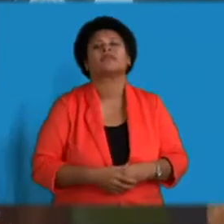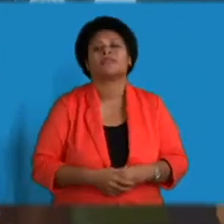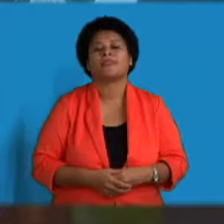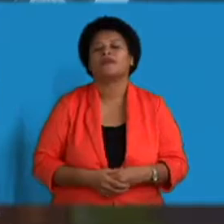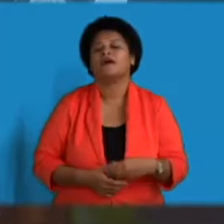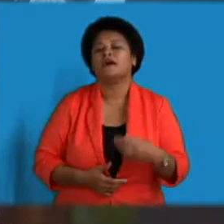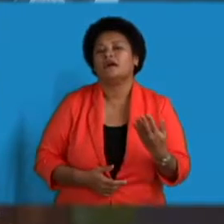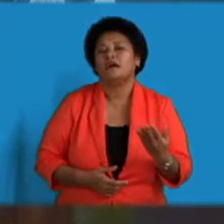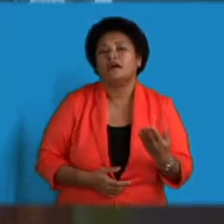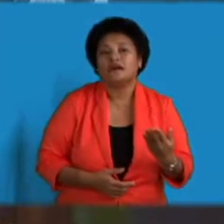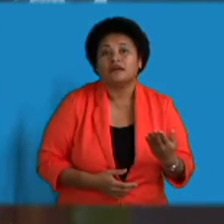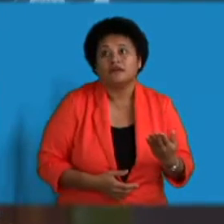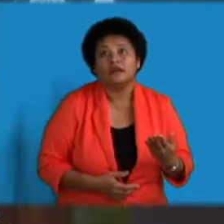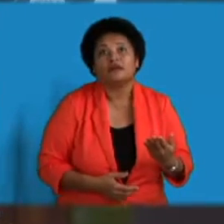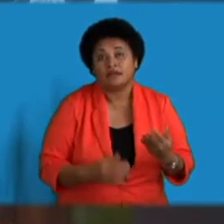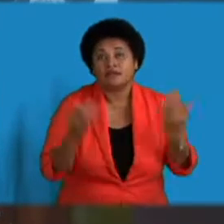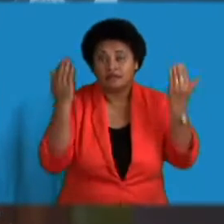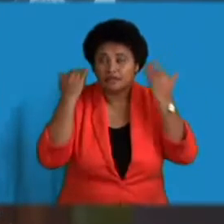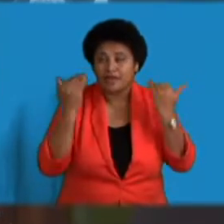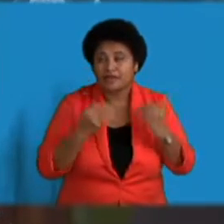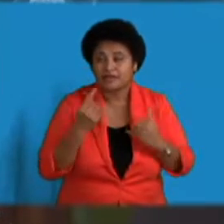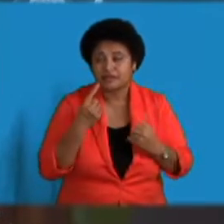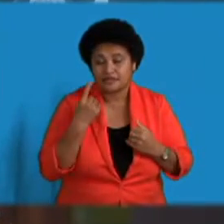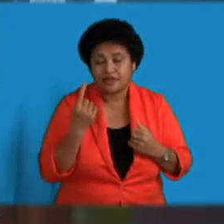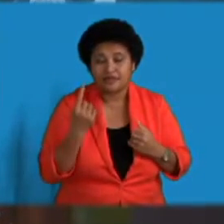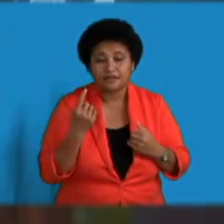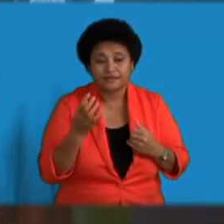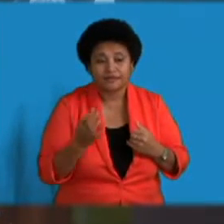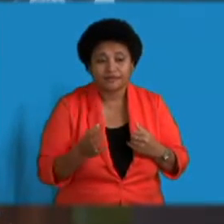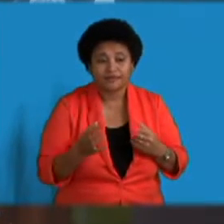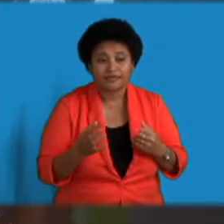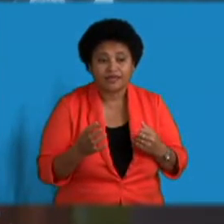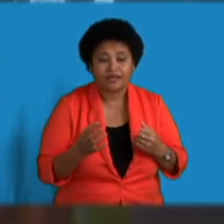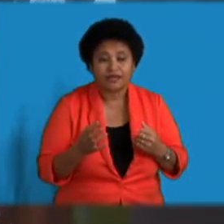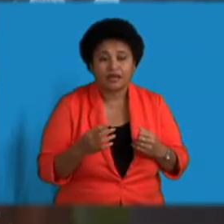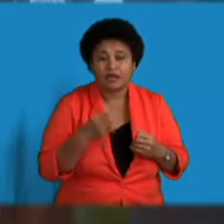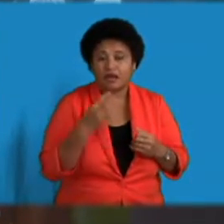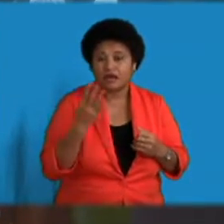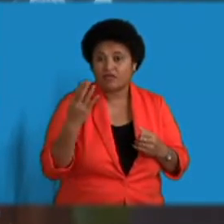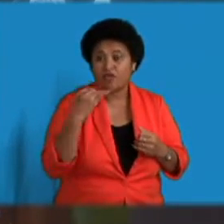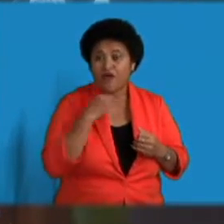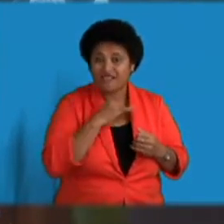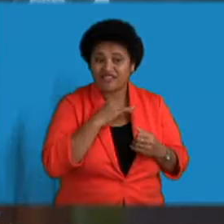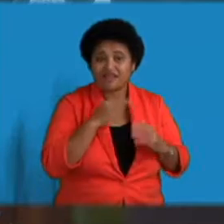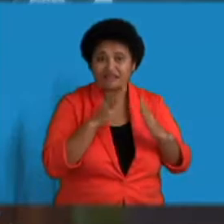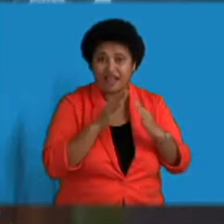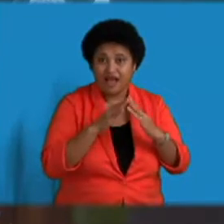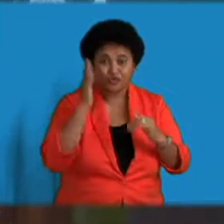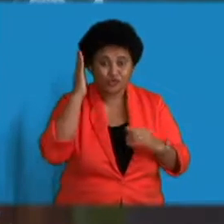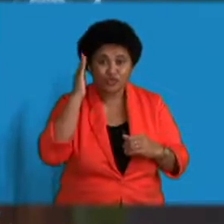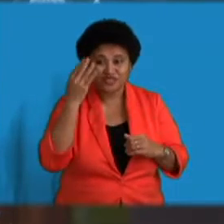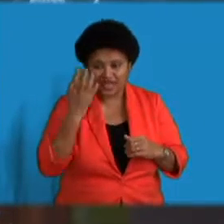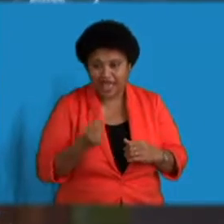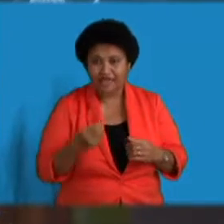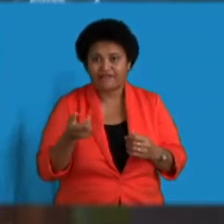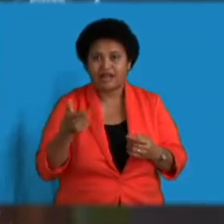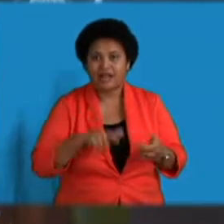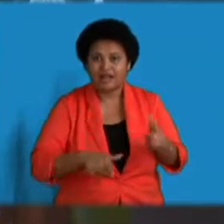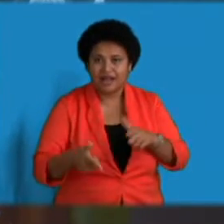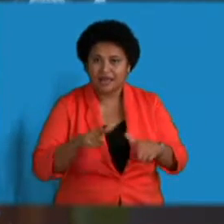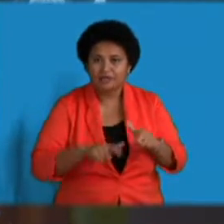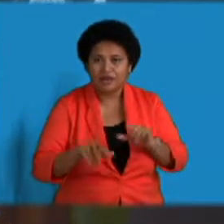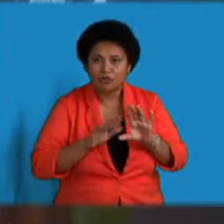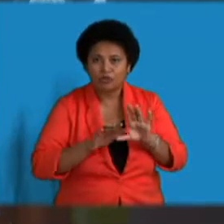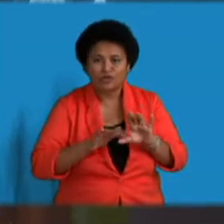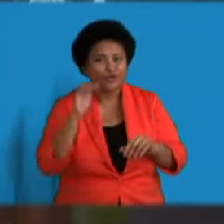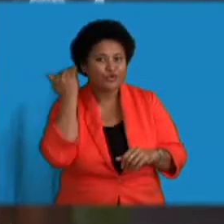Madam Speaker, all the urban schools have dedicated computer lab and computers. Most of the